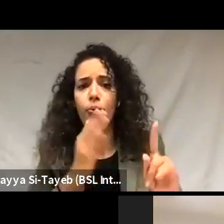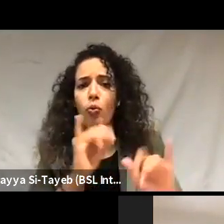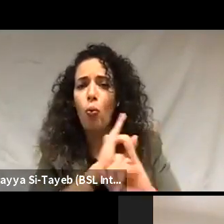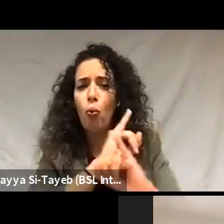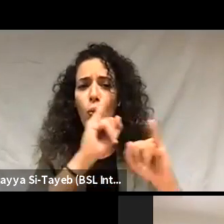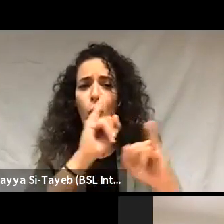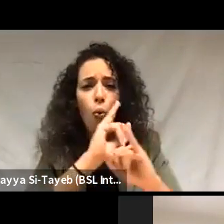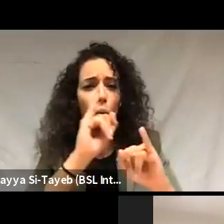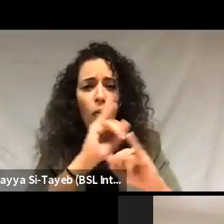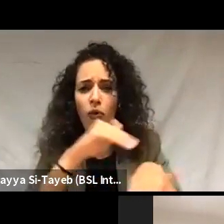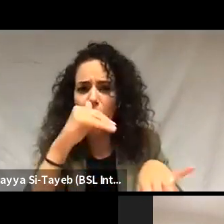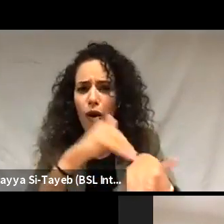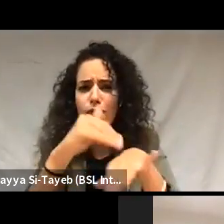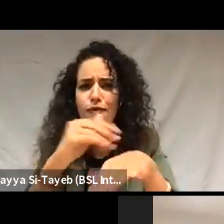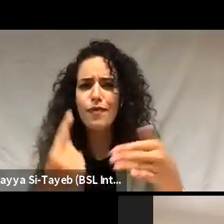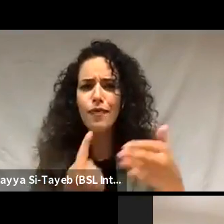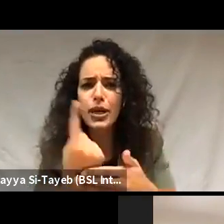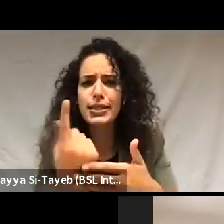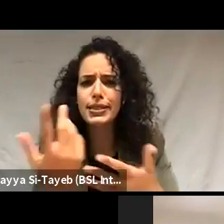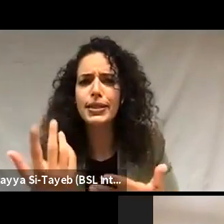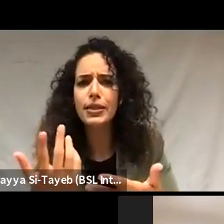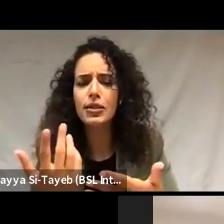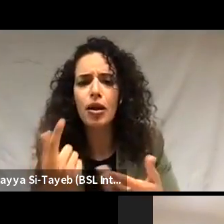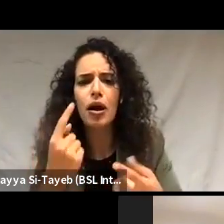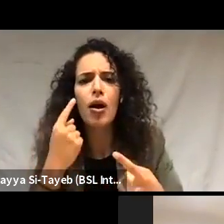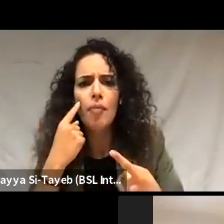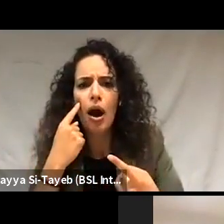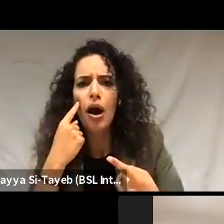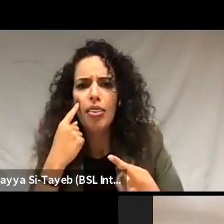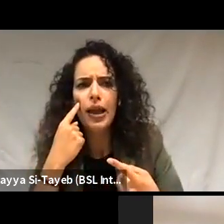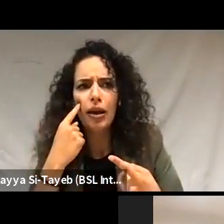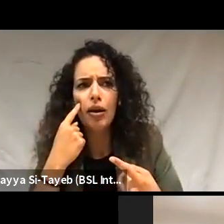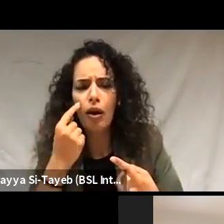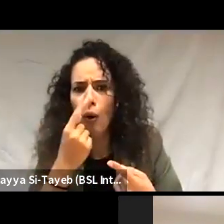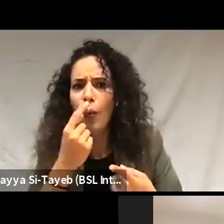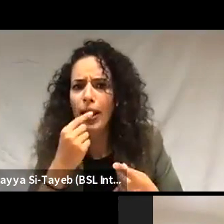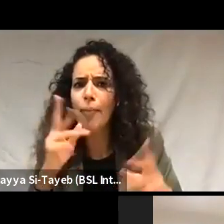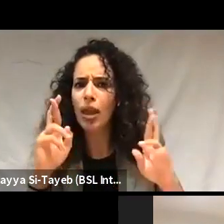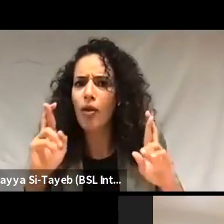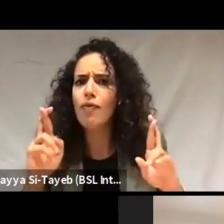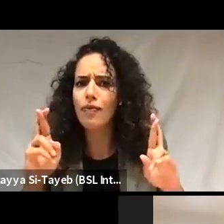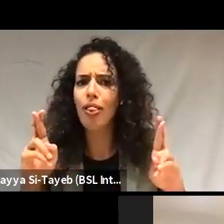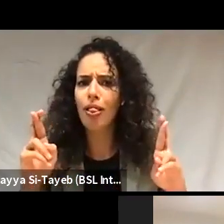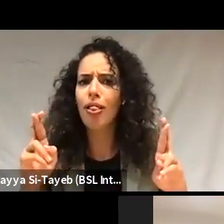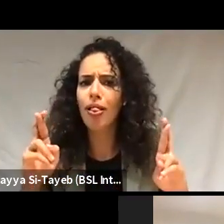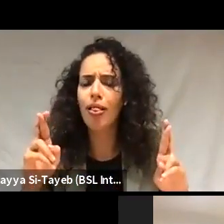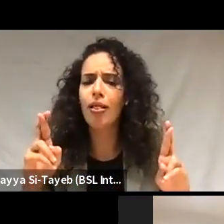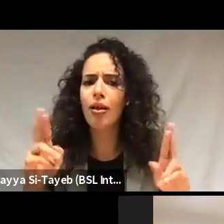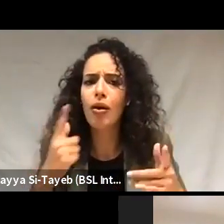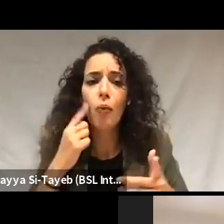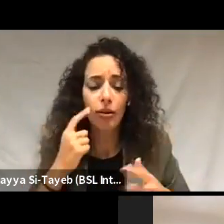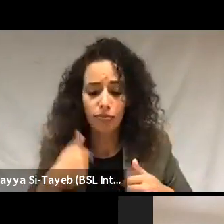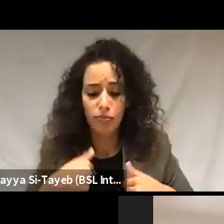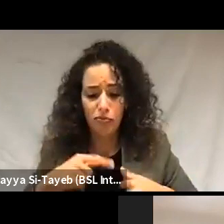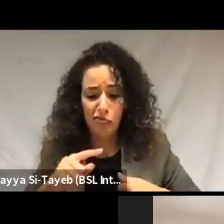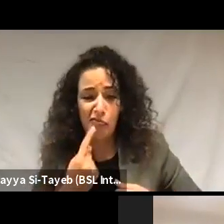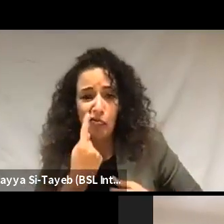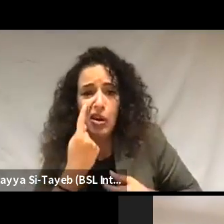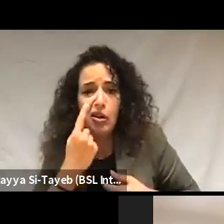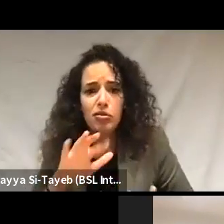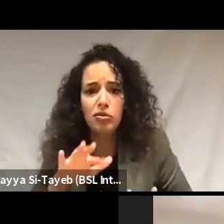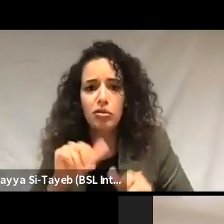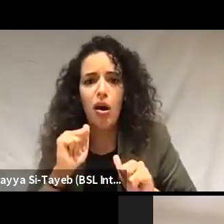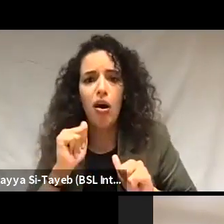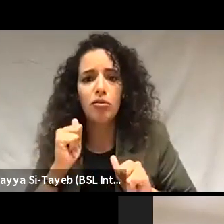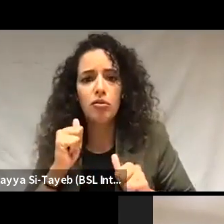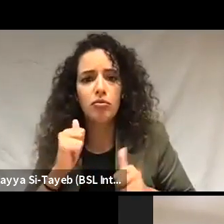spectrum, but I do believe there are grounds for hope. I mean, when I first started in the media, there were no